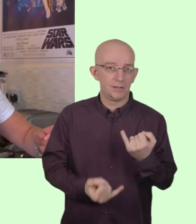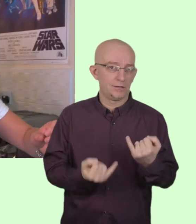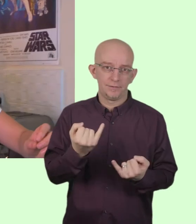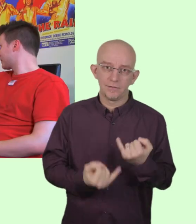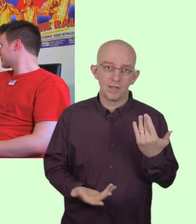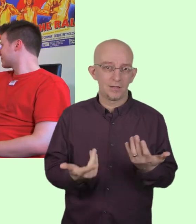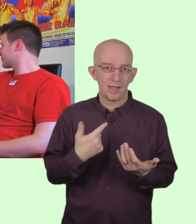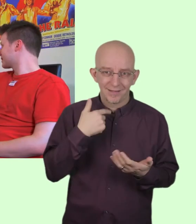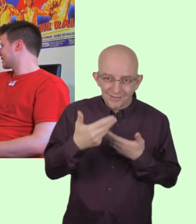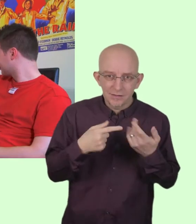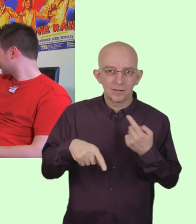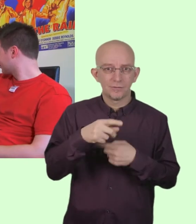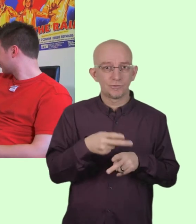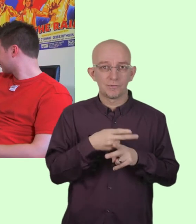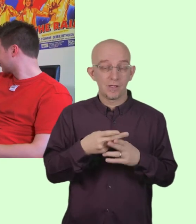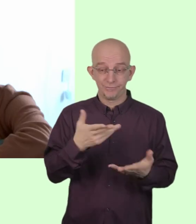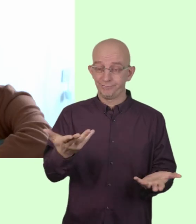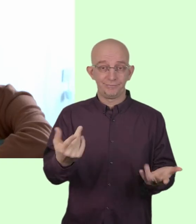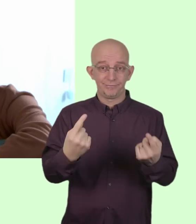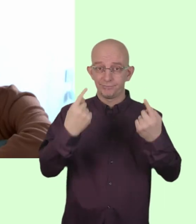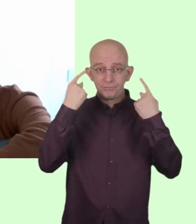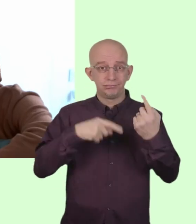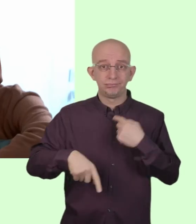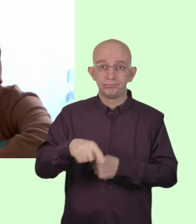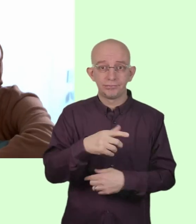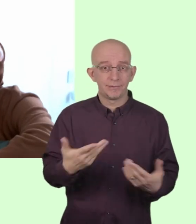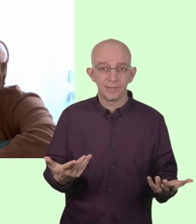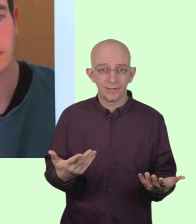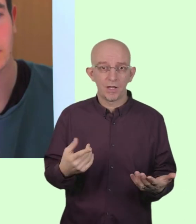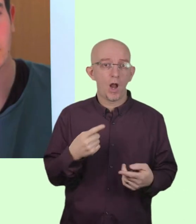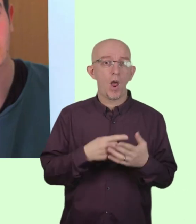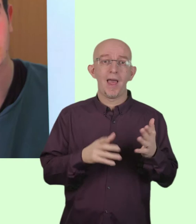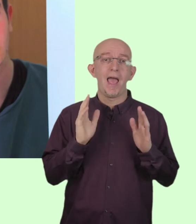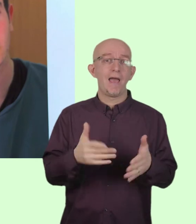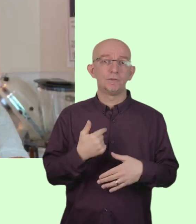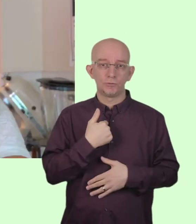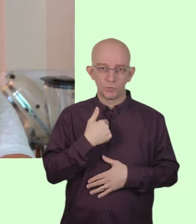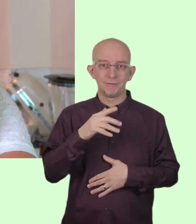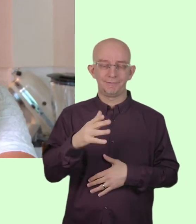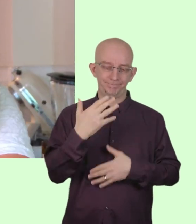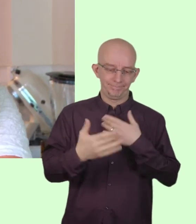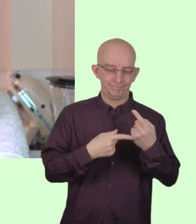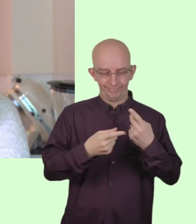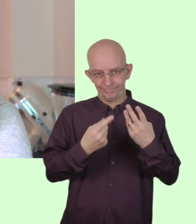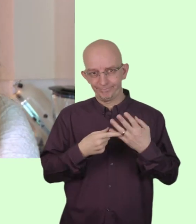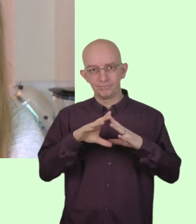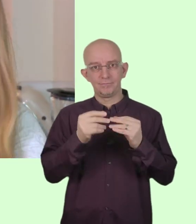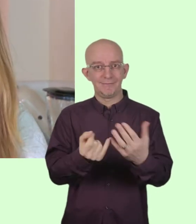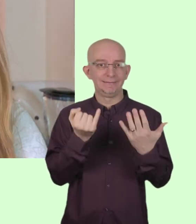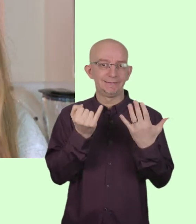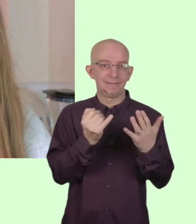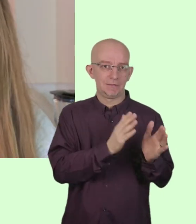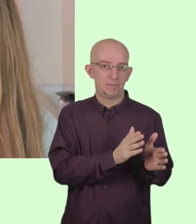these bozos how to recycle. In the end, the only way I could teach them was by breaking it down into 6